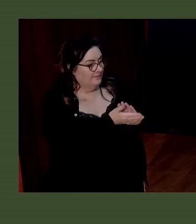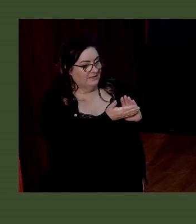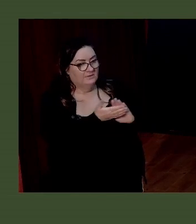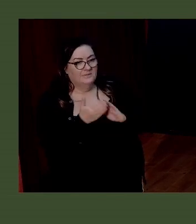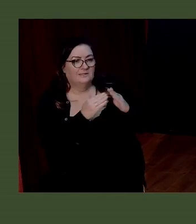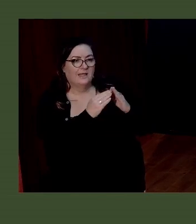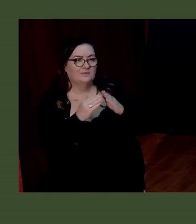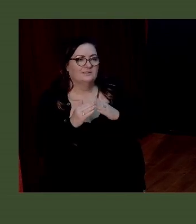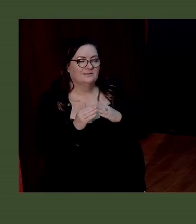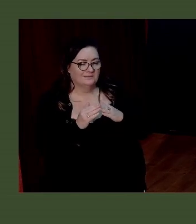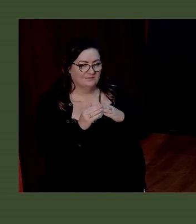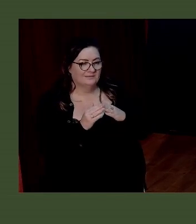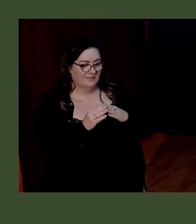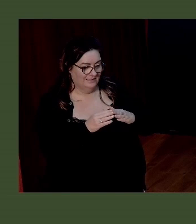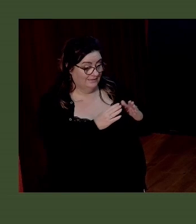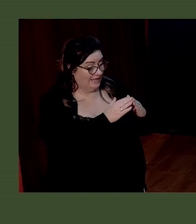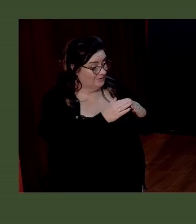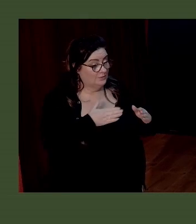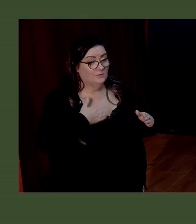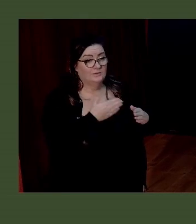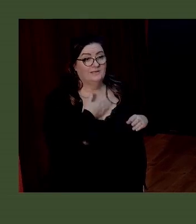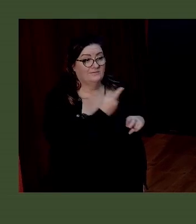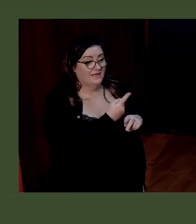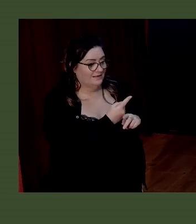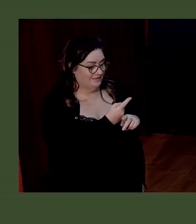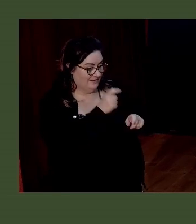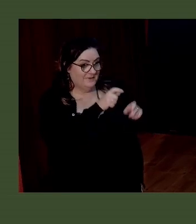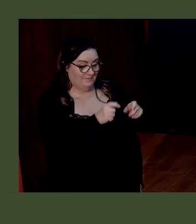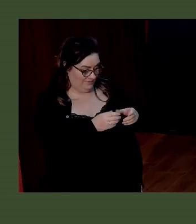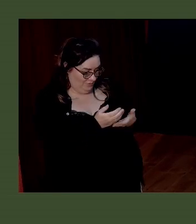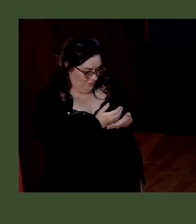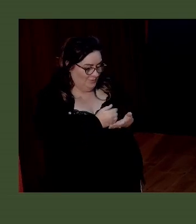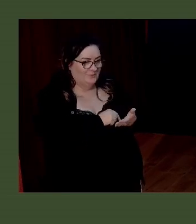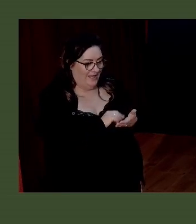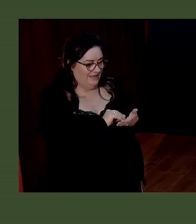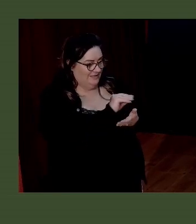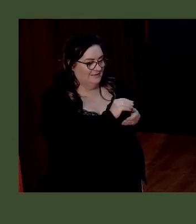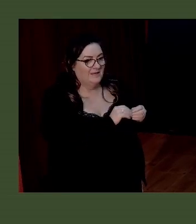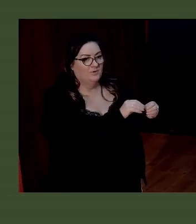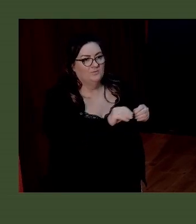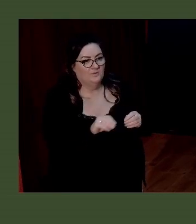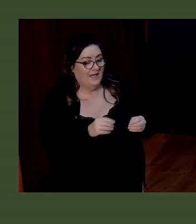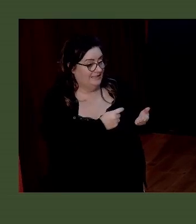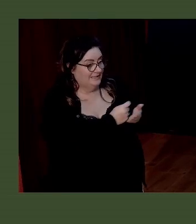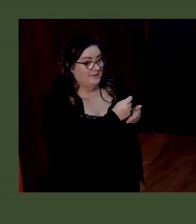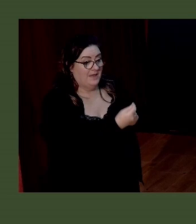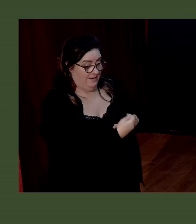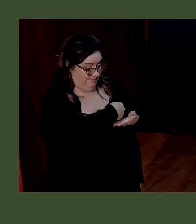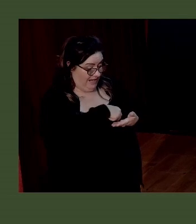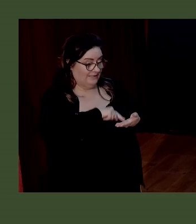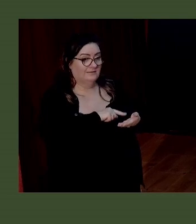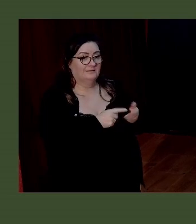houses. These houses are occupied by members of the society. They start paying back their mortgage into the